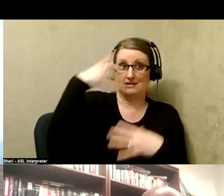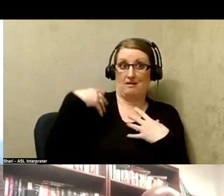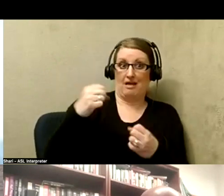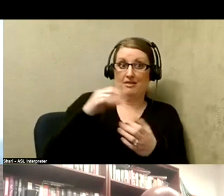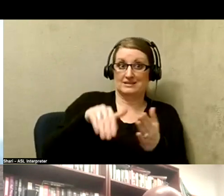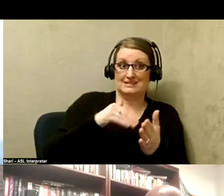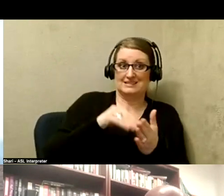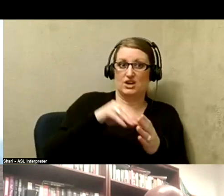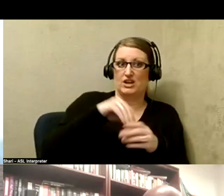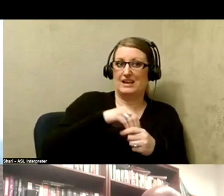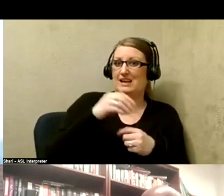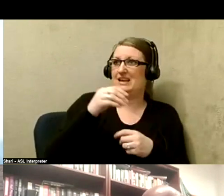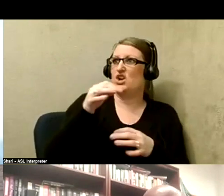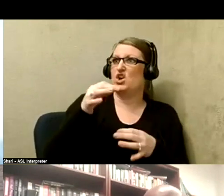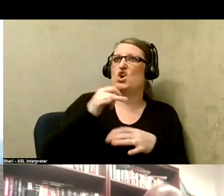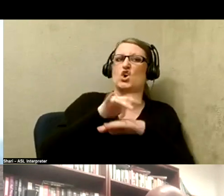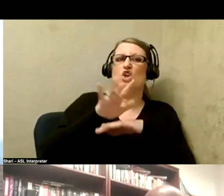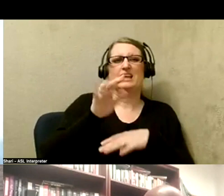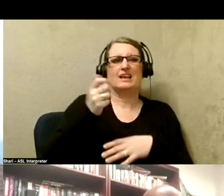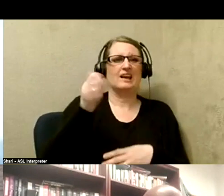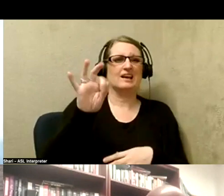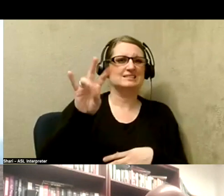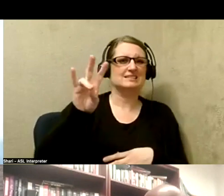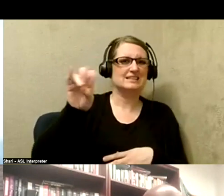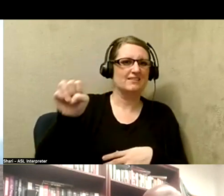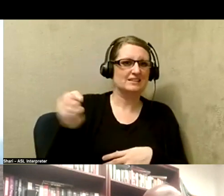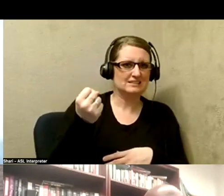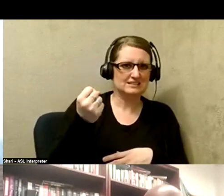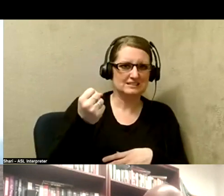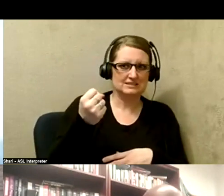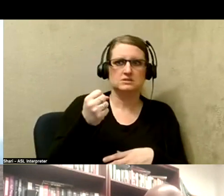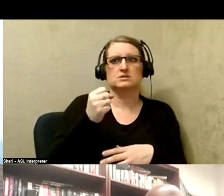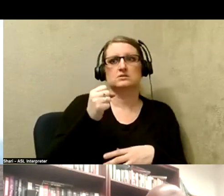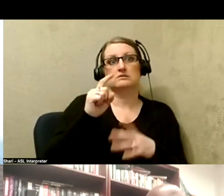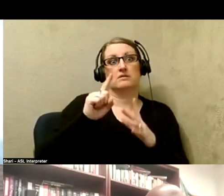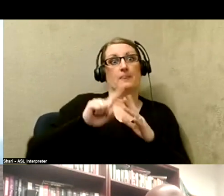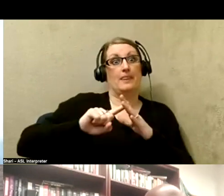early 1970s, as they began,